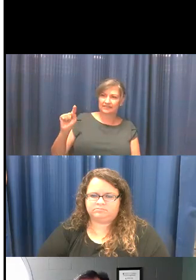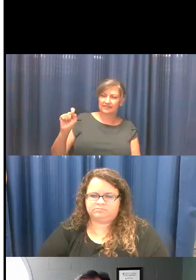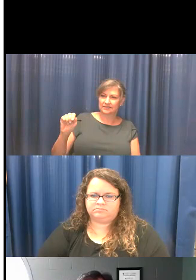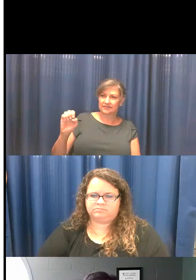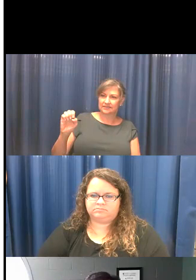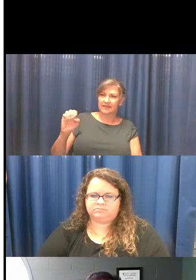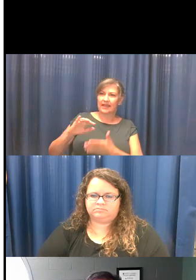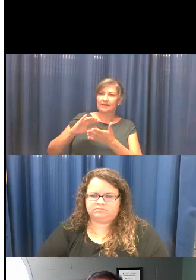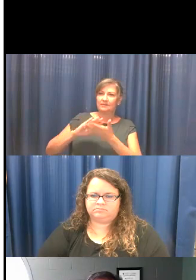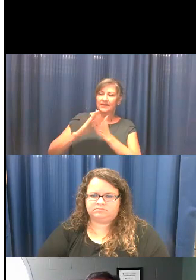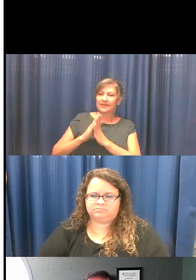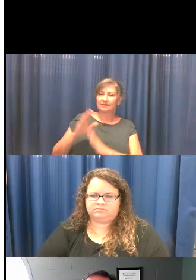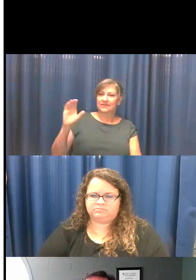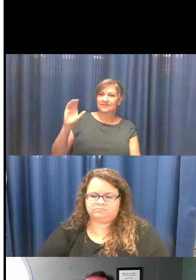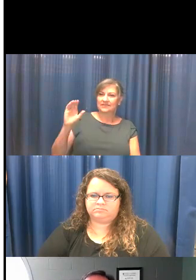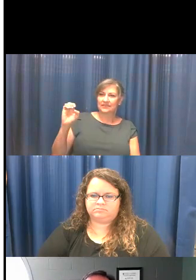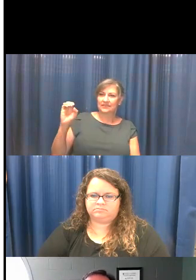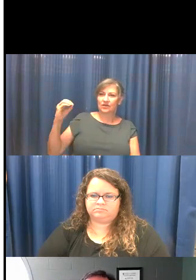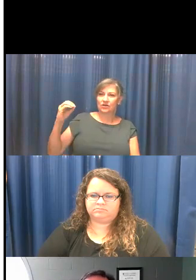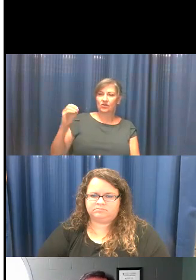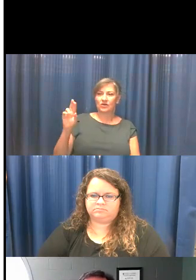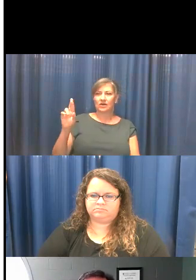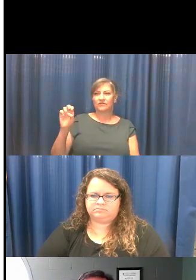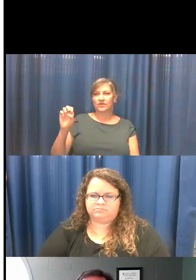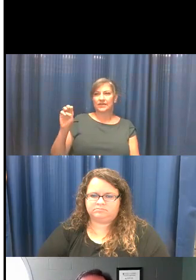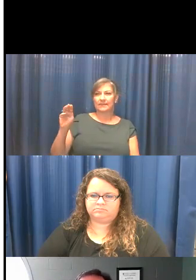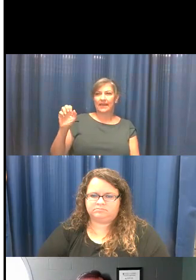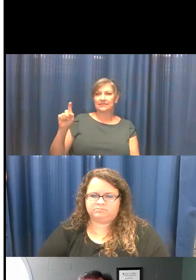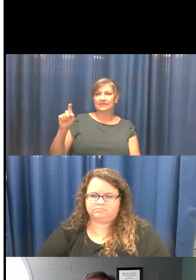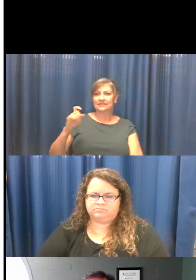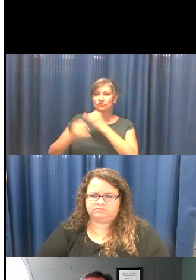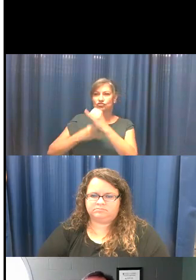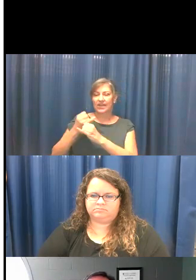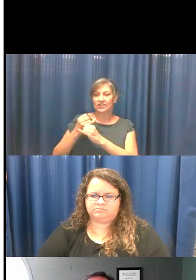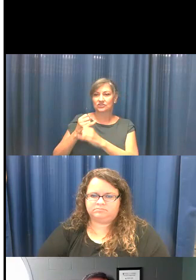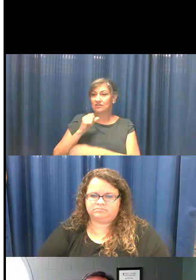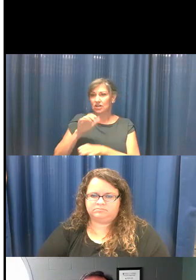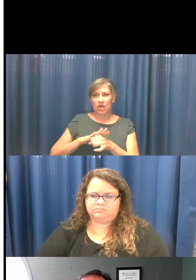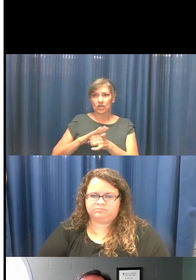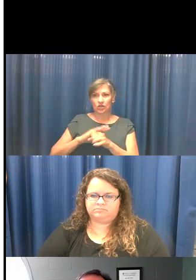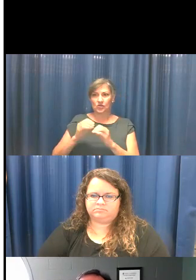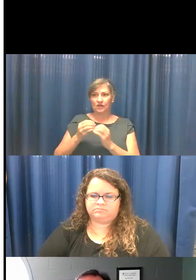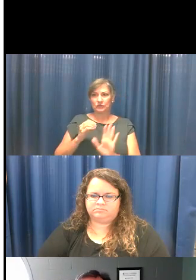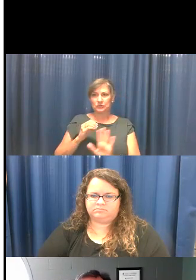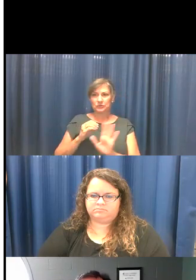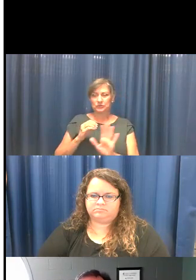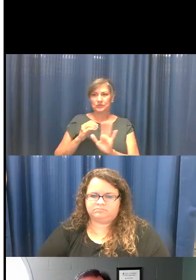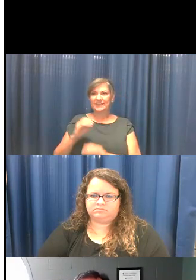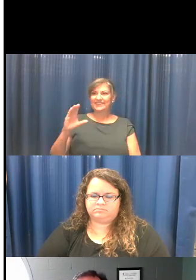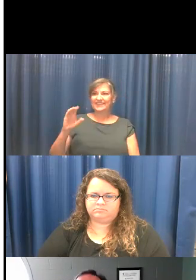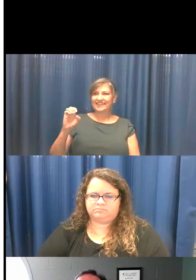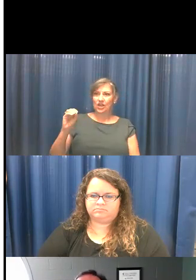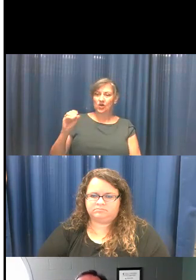the CEO of RE/MAX International. So not just a local office, but she was the CEO